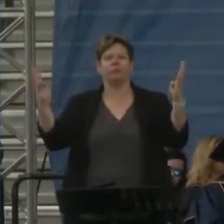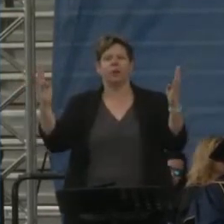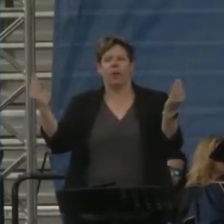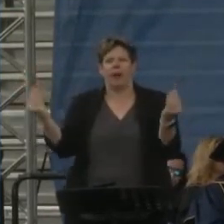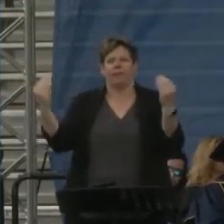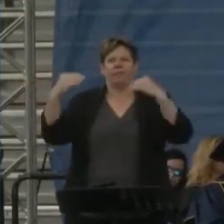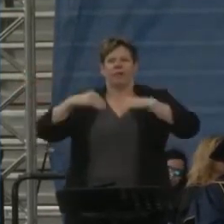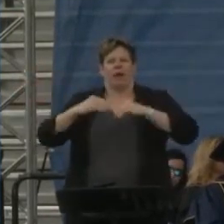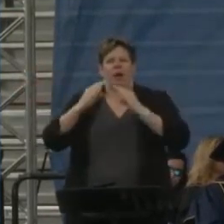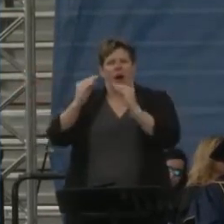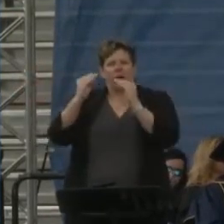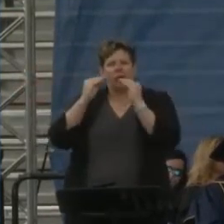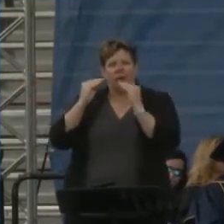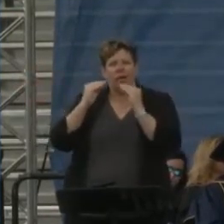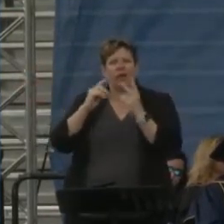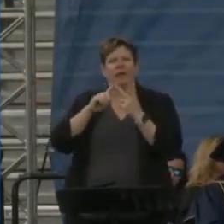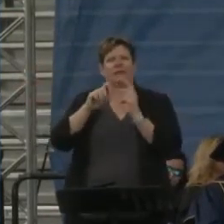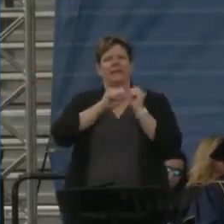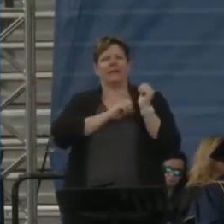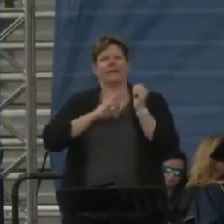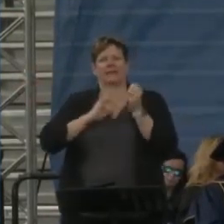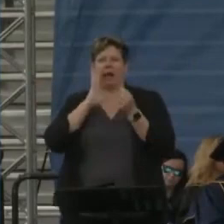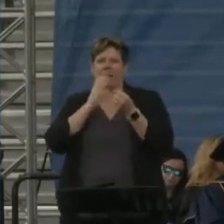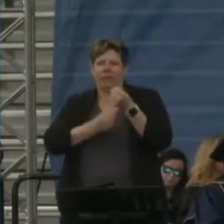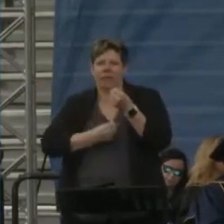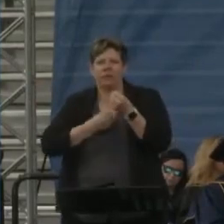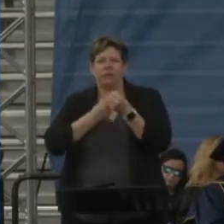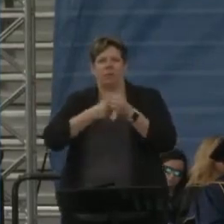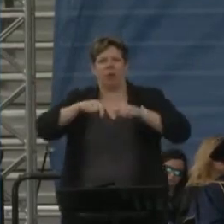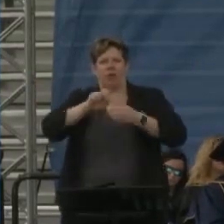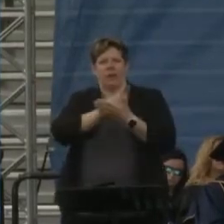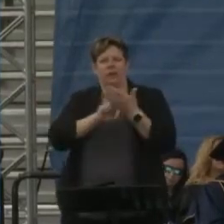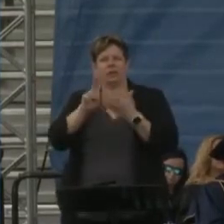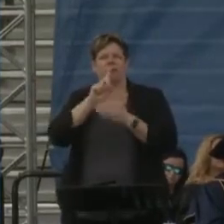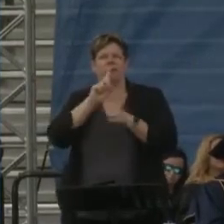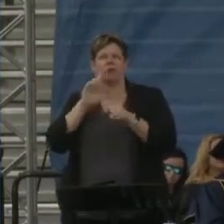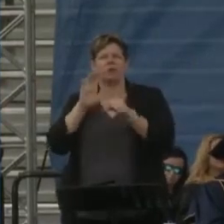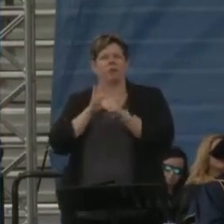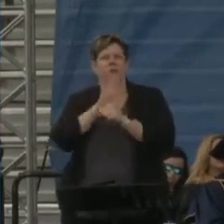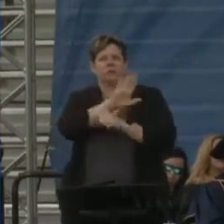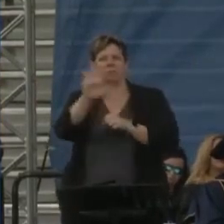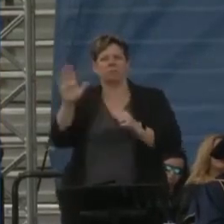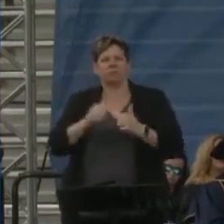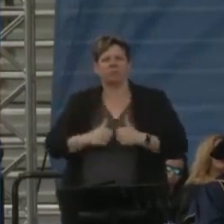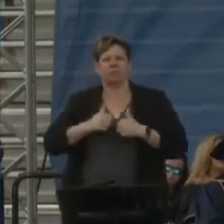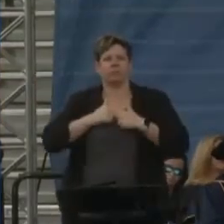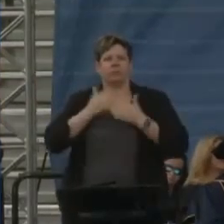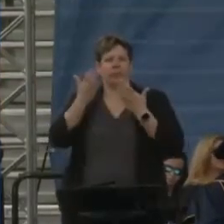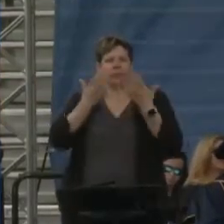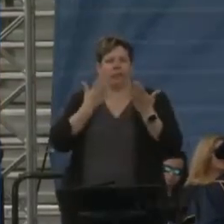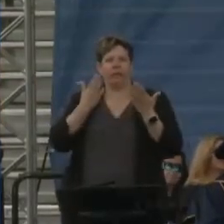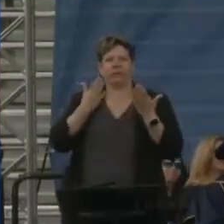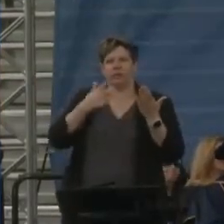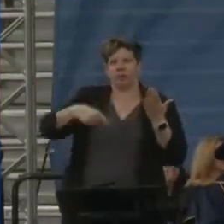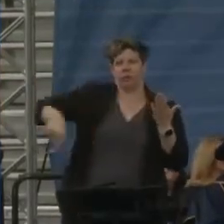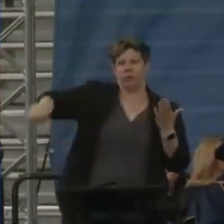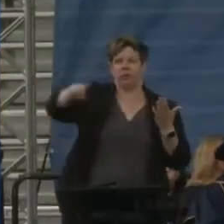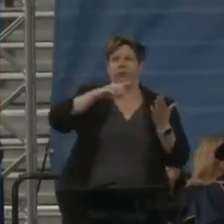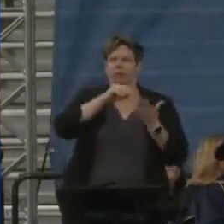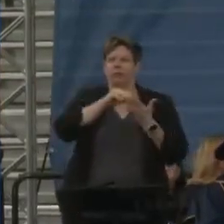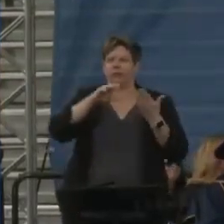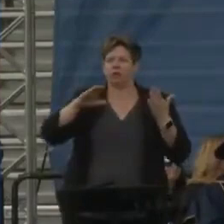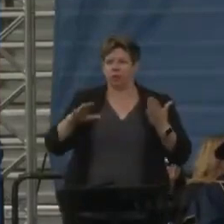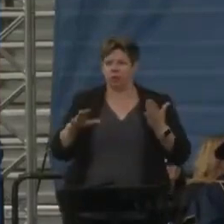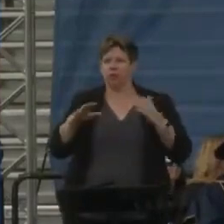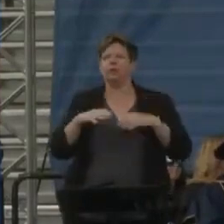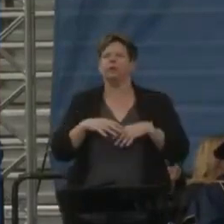us, and staff who are the true backbone of this university for dedicating their lives to the service of students. You are